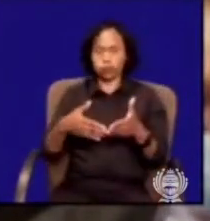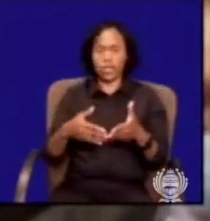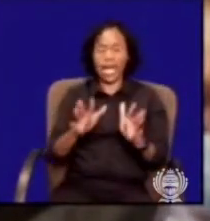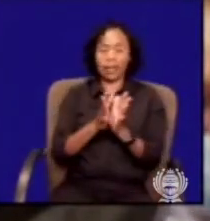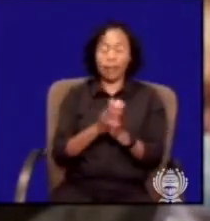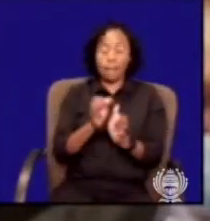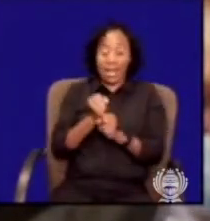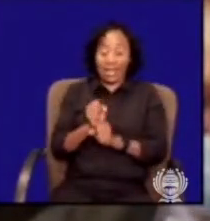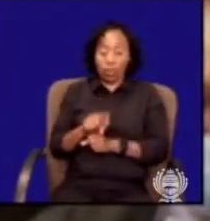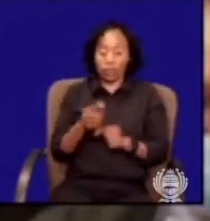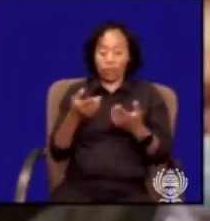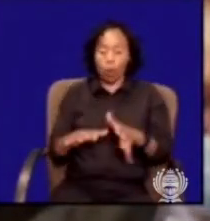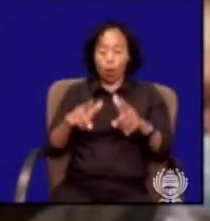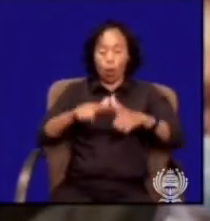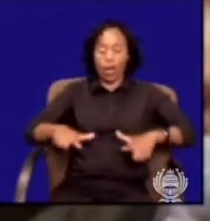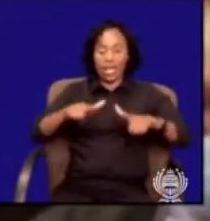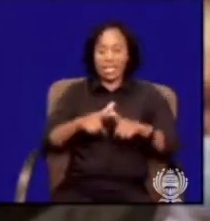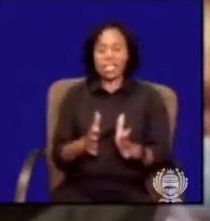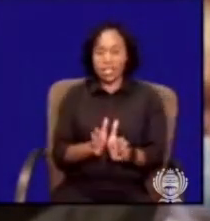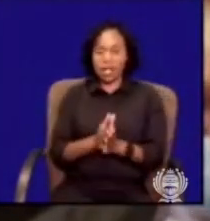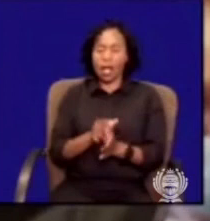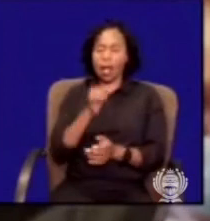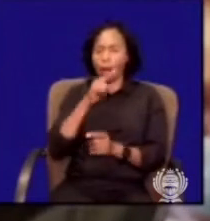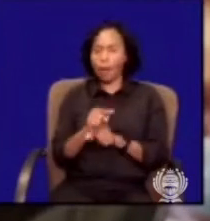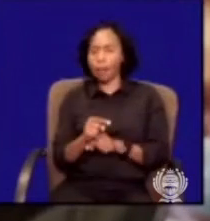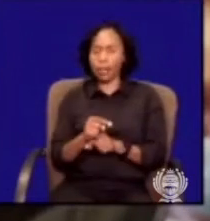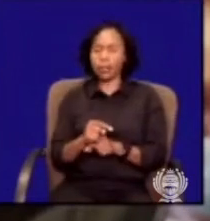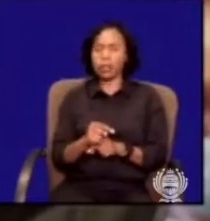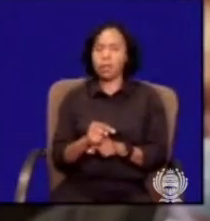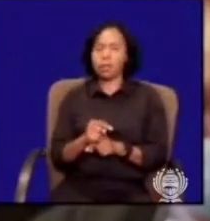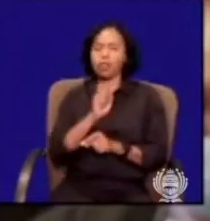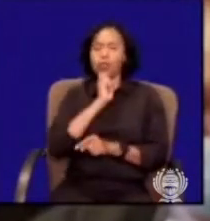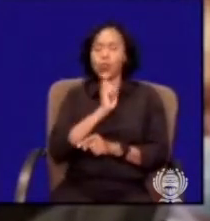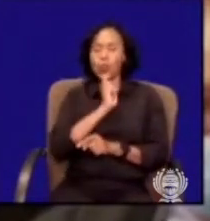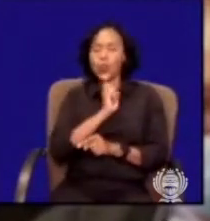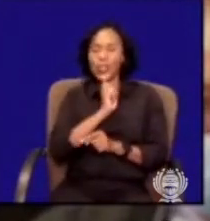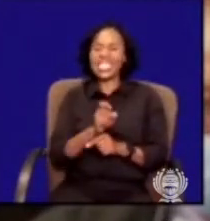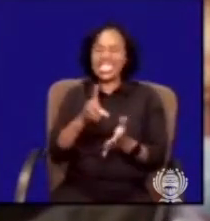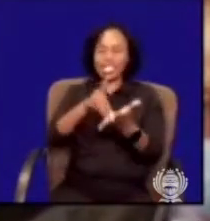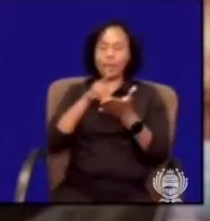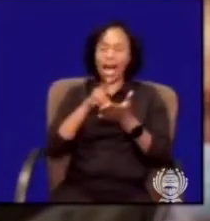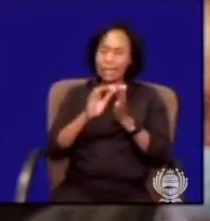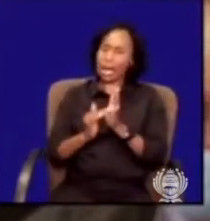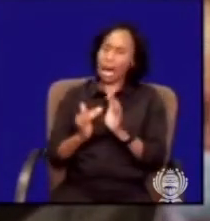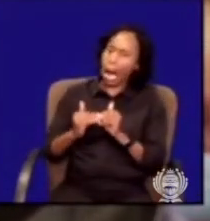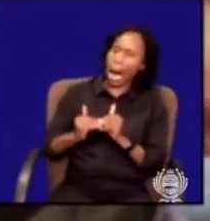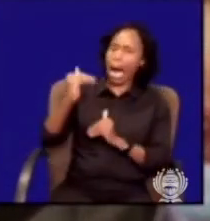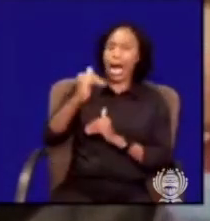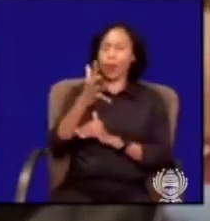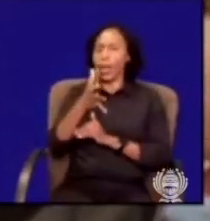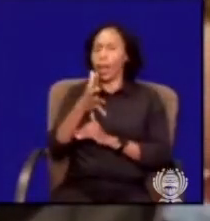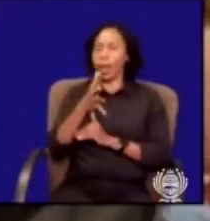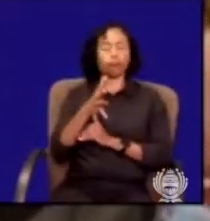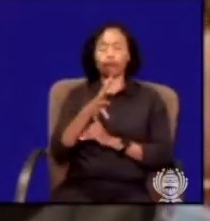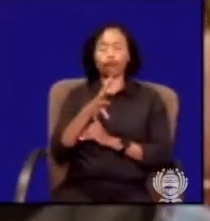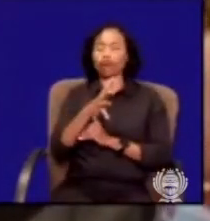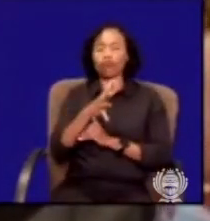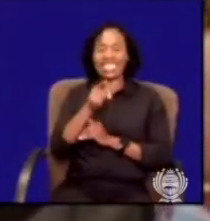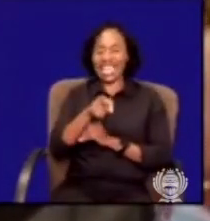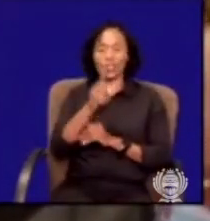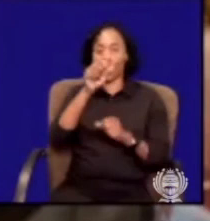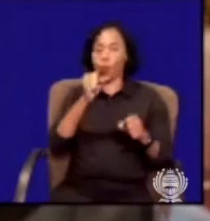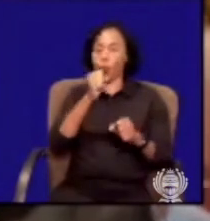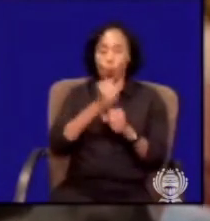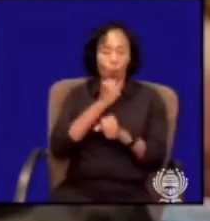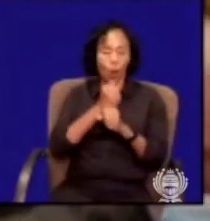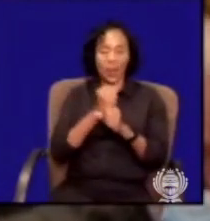production, that consumer demand will magically be created. And this is not how economics work, Mr. President, and you know that, which is